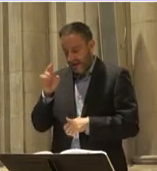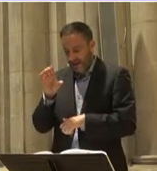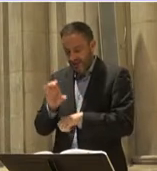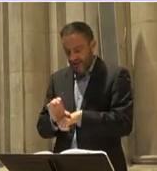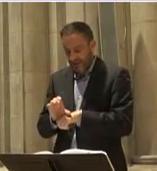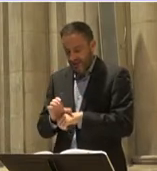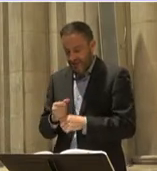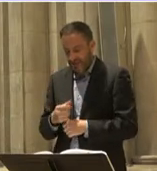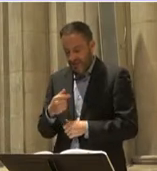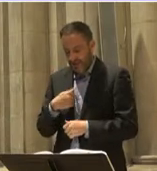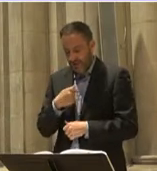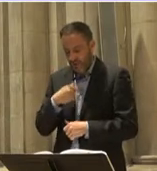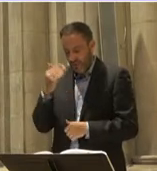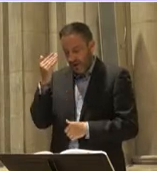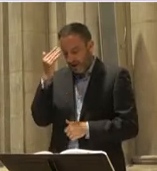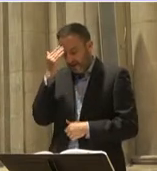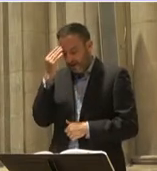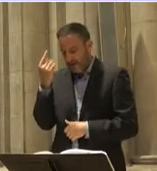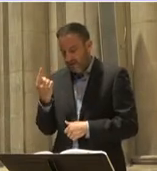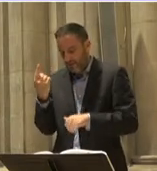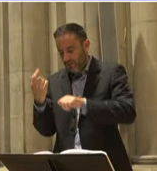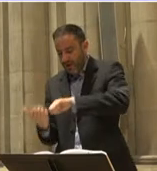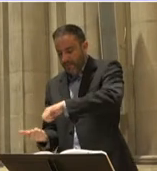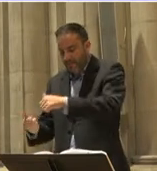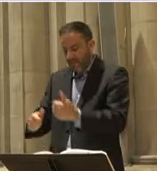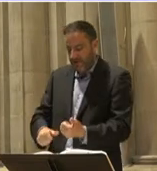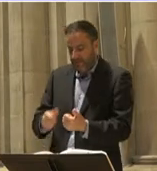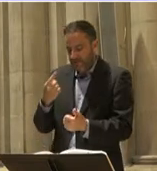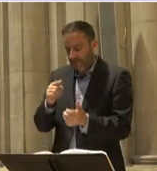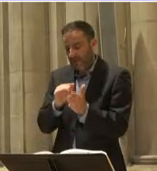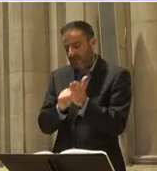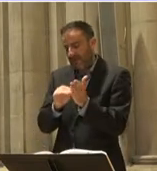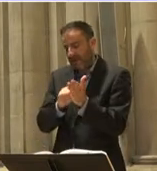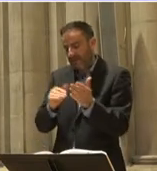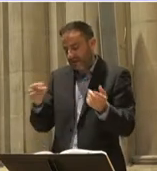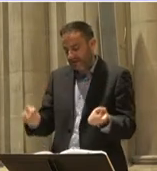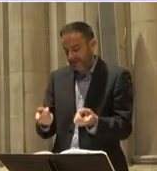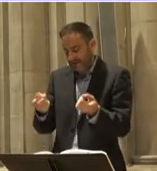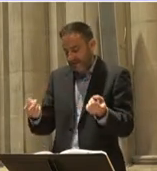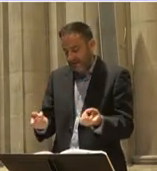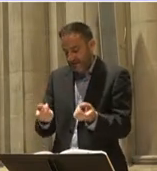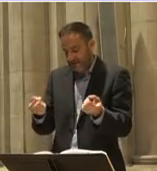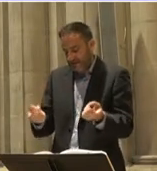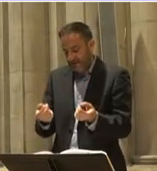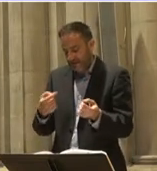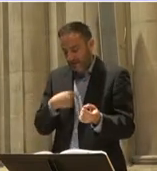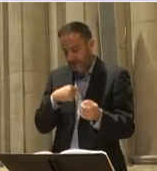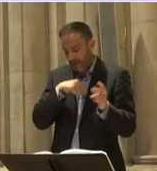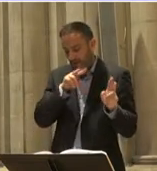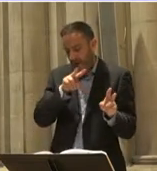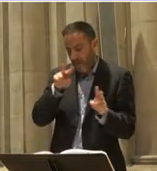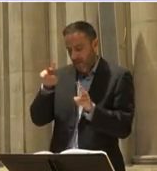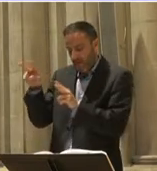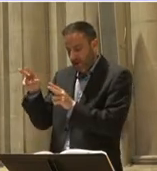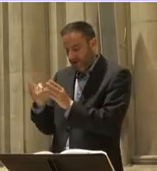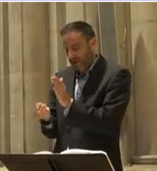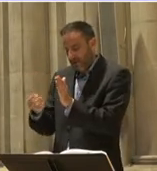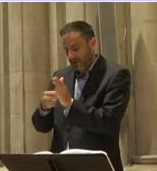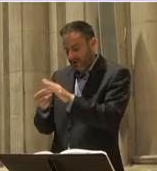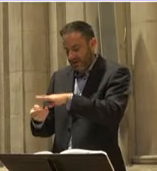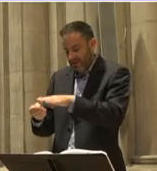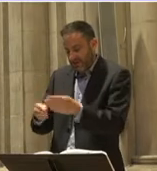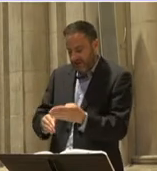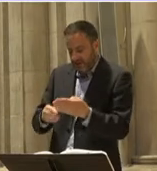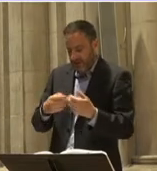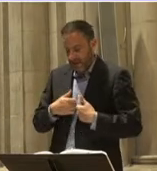and Apostolic Church. We acknowledge one baptism for the forgiveness of sins. We look for the